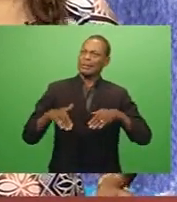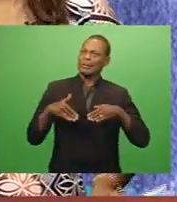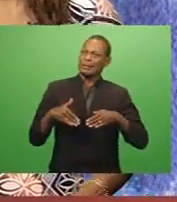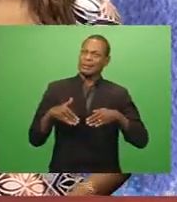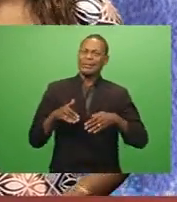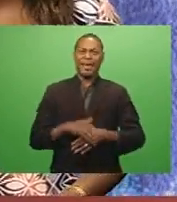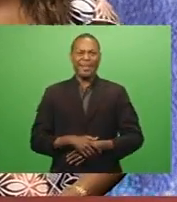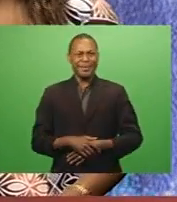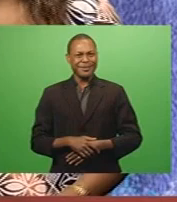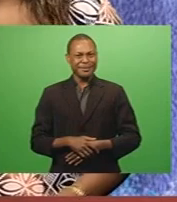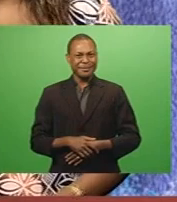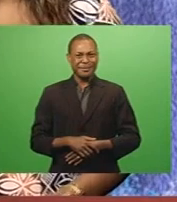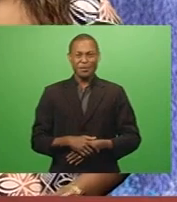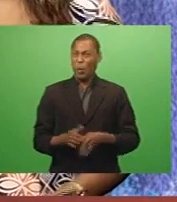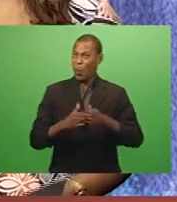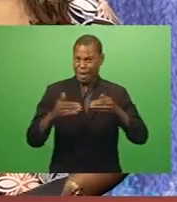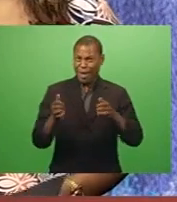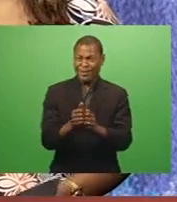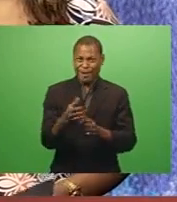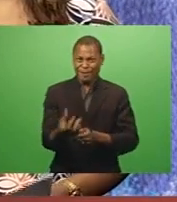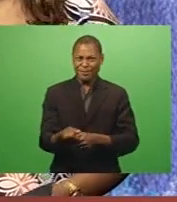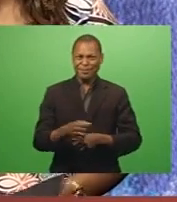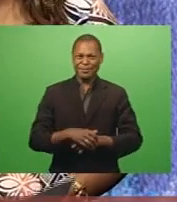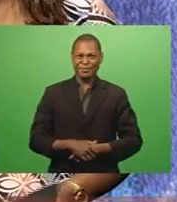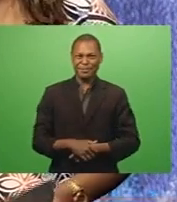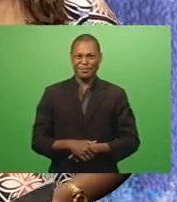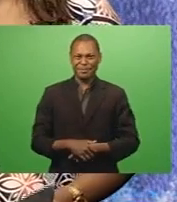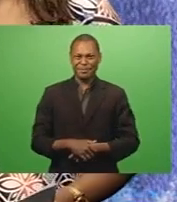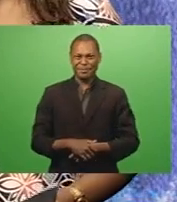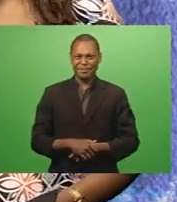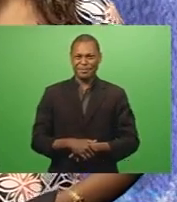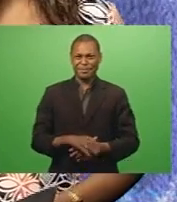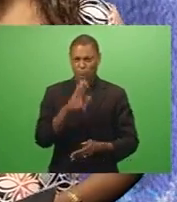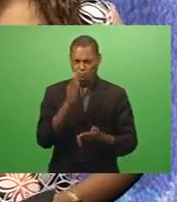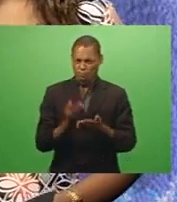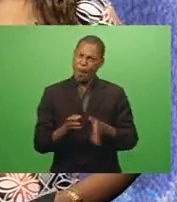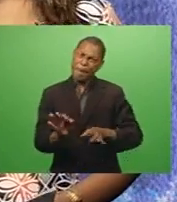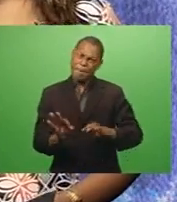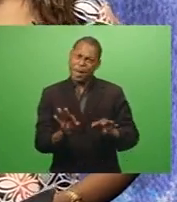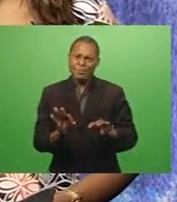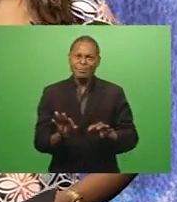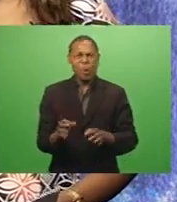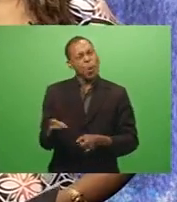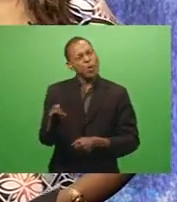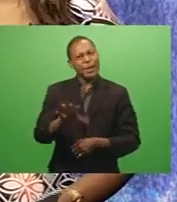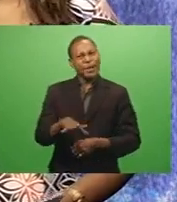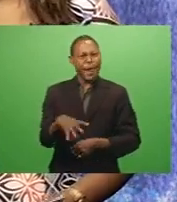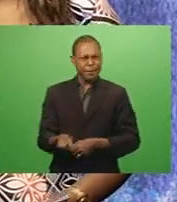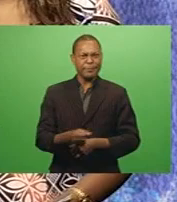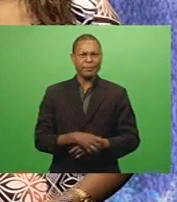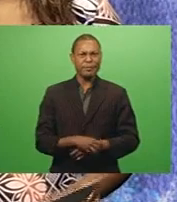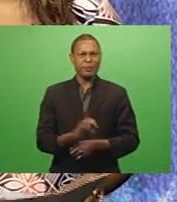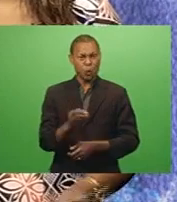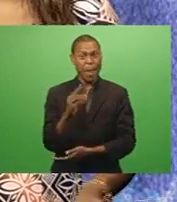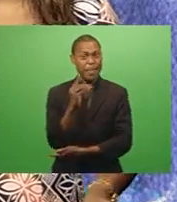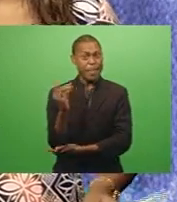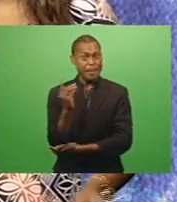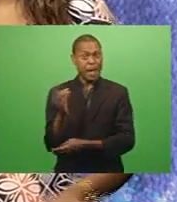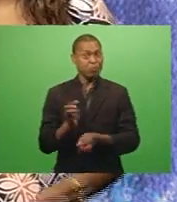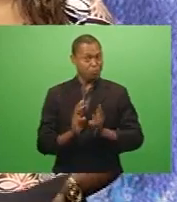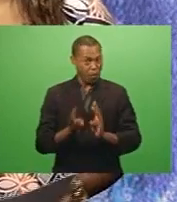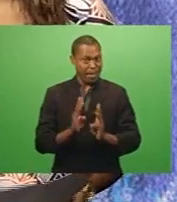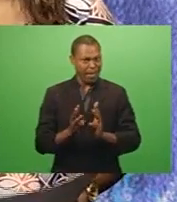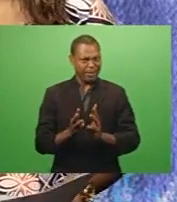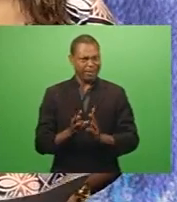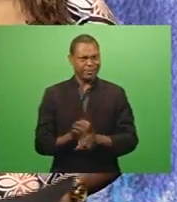because the weekend is here. Hope you made your plans already, and if you're dependent on the weather, then I'll tell you